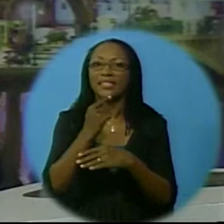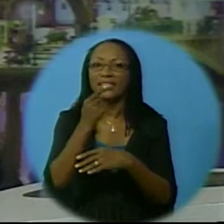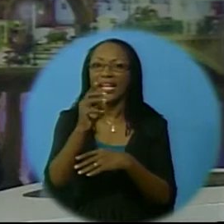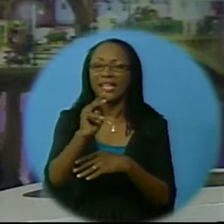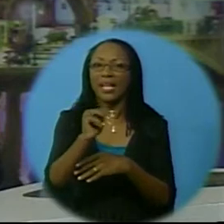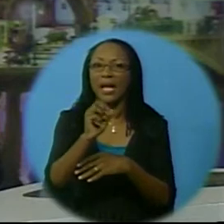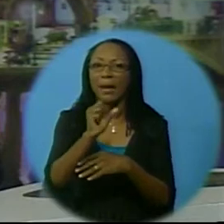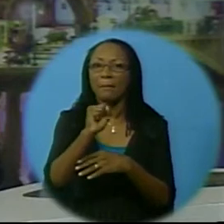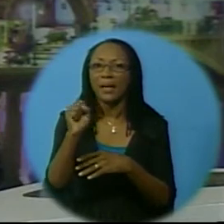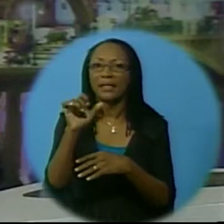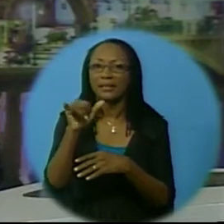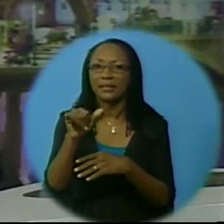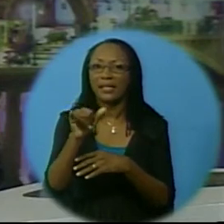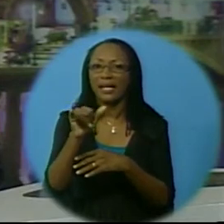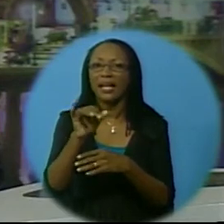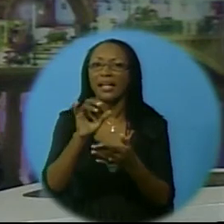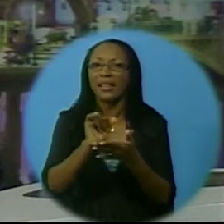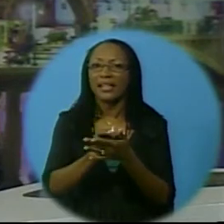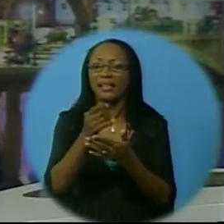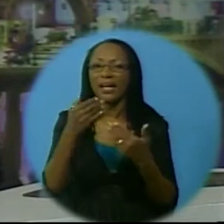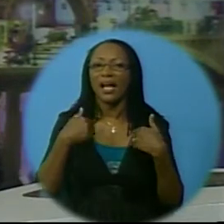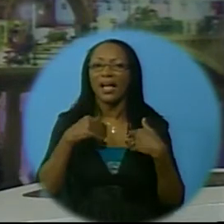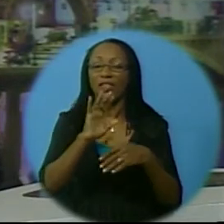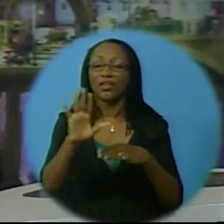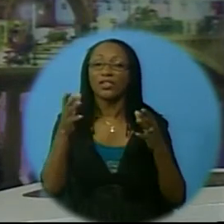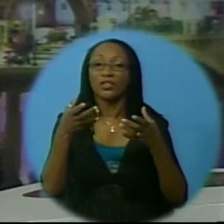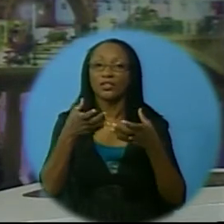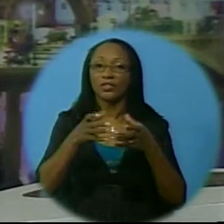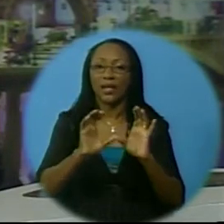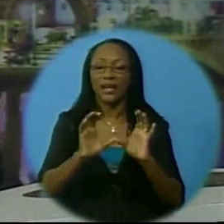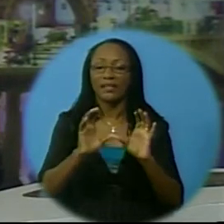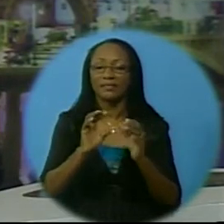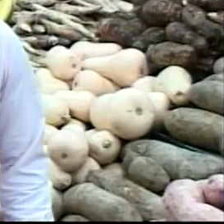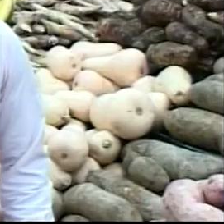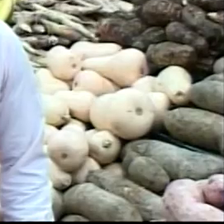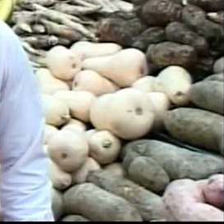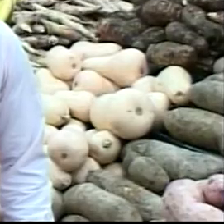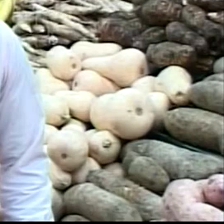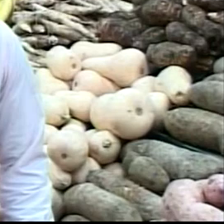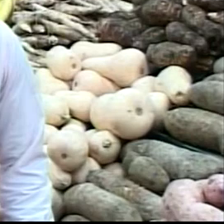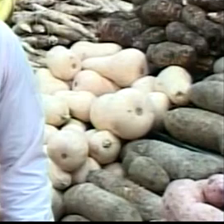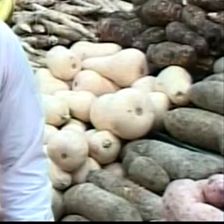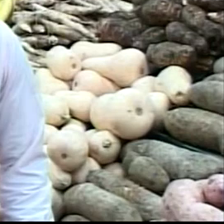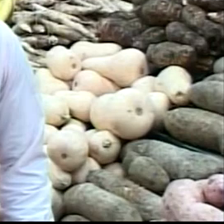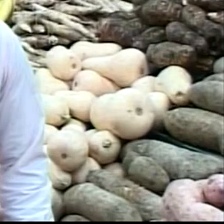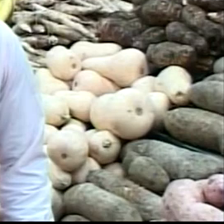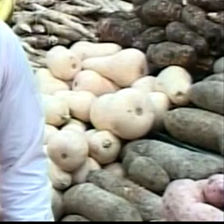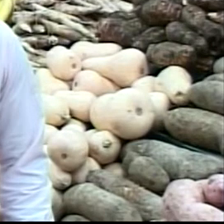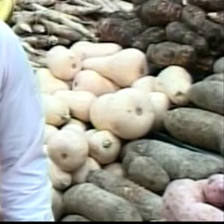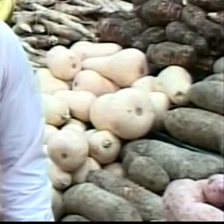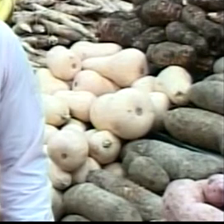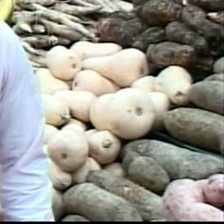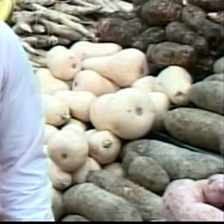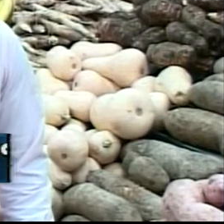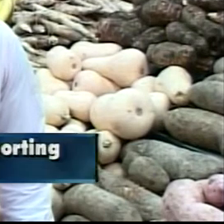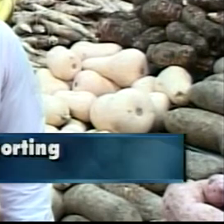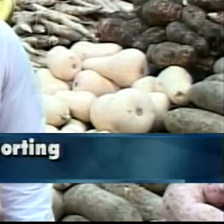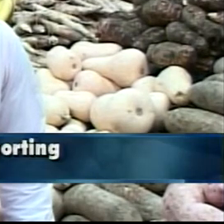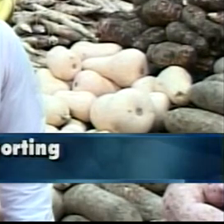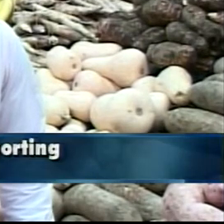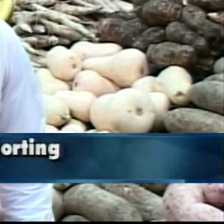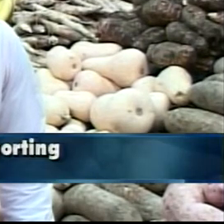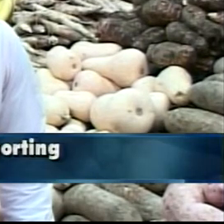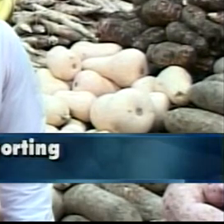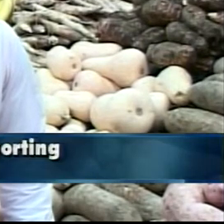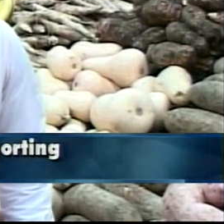that they had their chance. Ryan Broom reports. Massey has expanded its retail reach in Barbados yet again